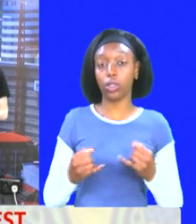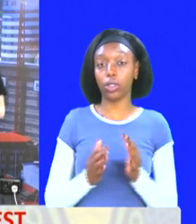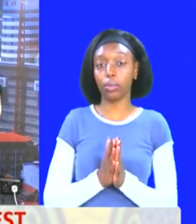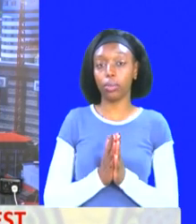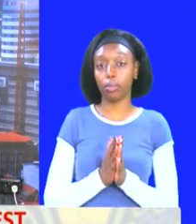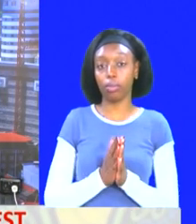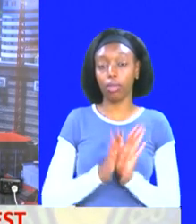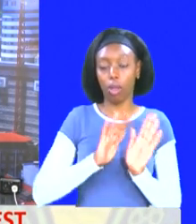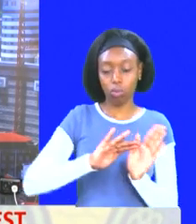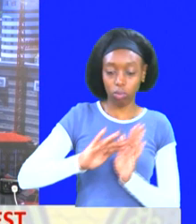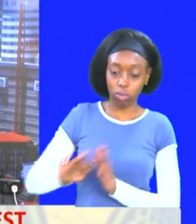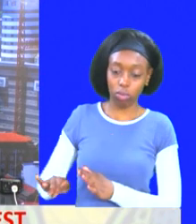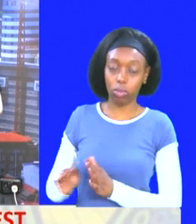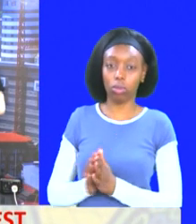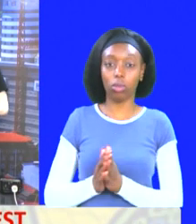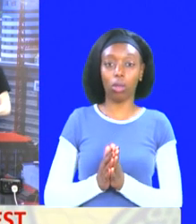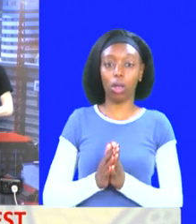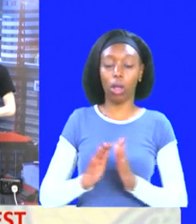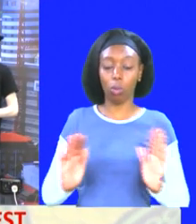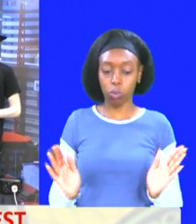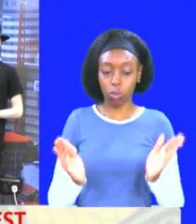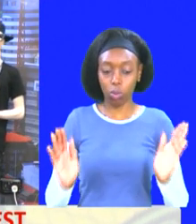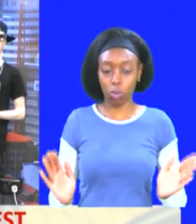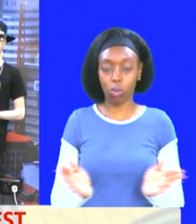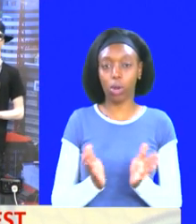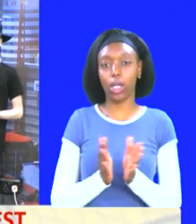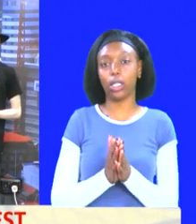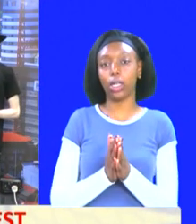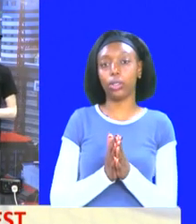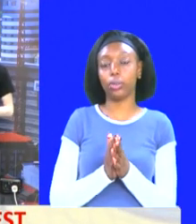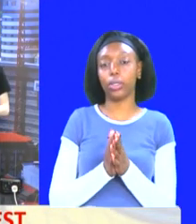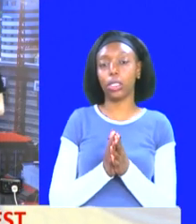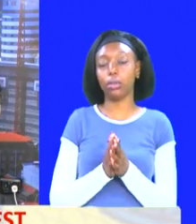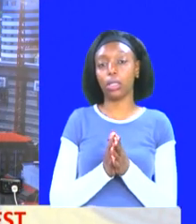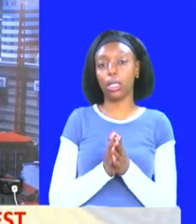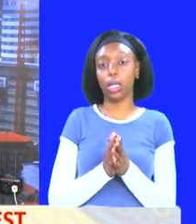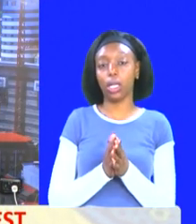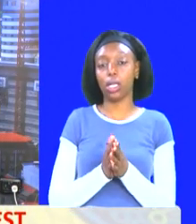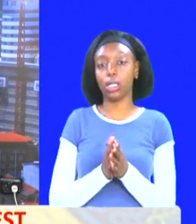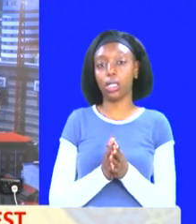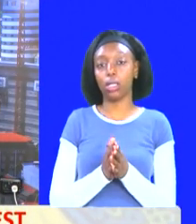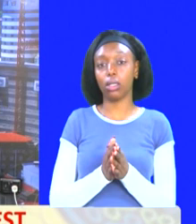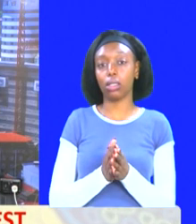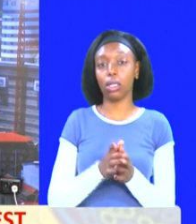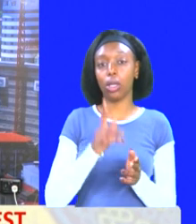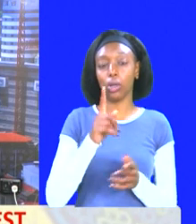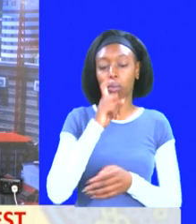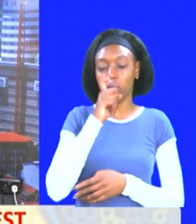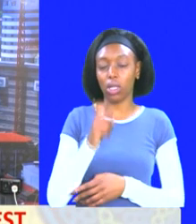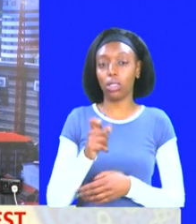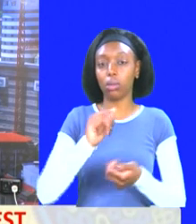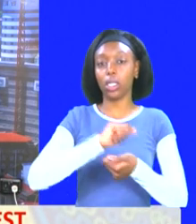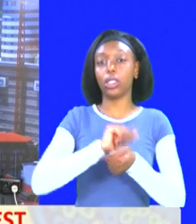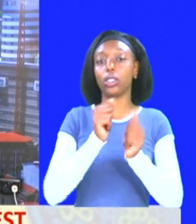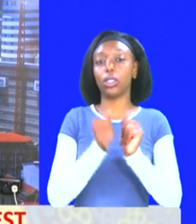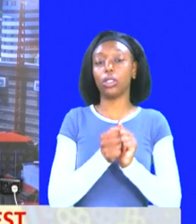motivation, let me give our viewers some motivation. Something which is going to take you through this week, we have, you must be the change